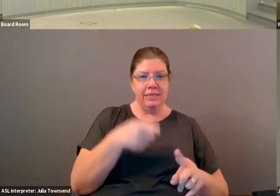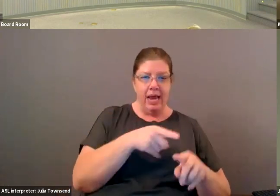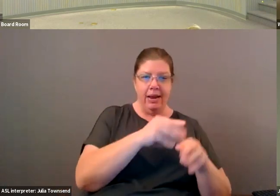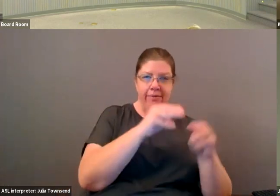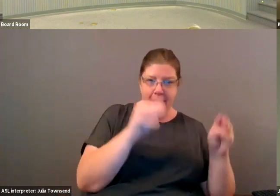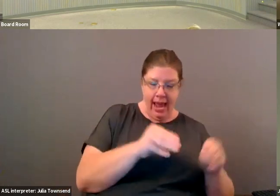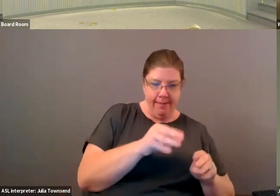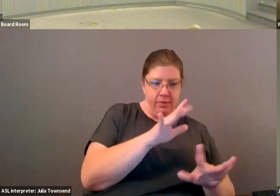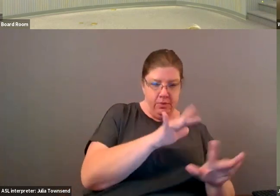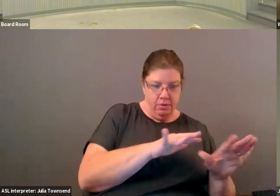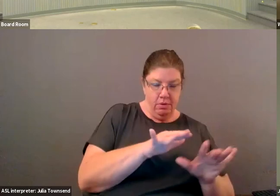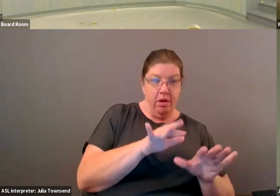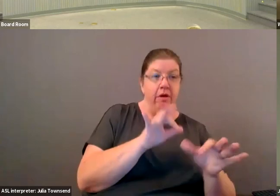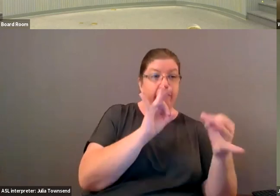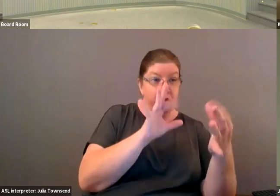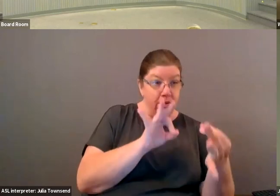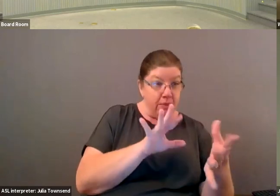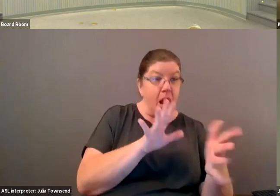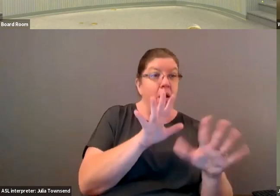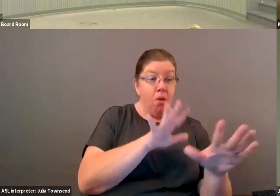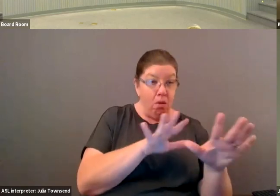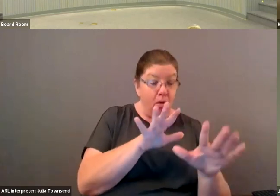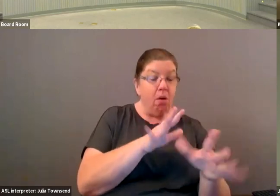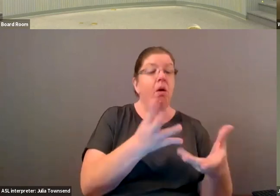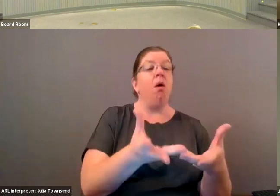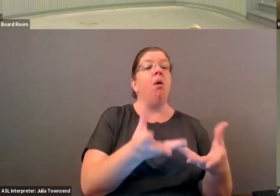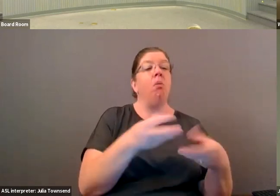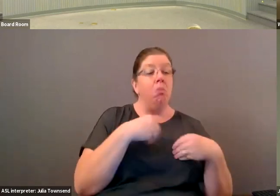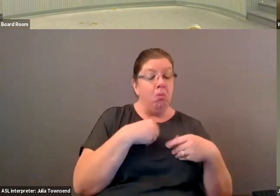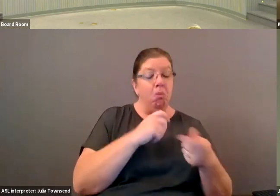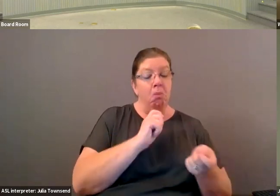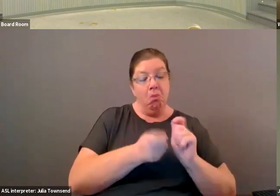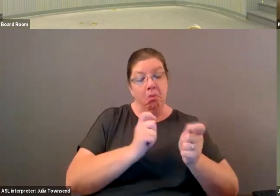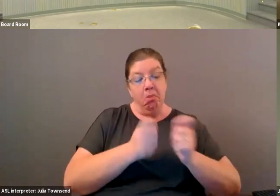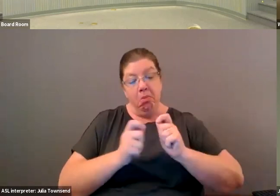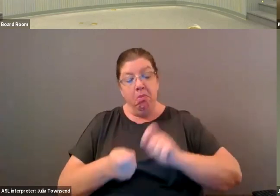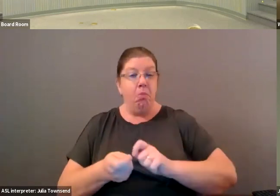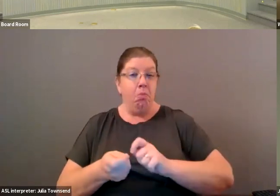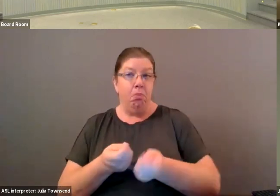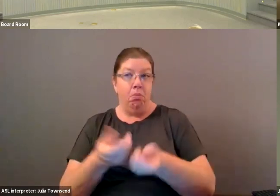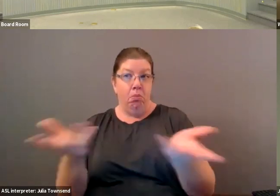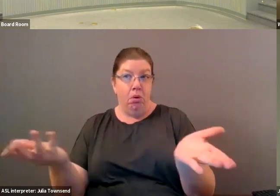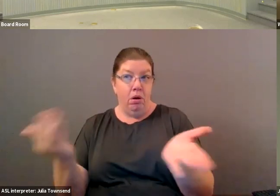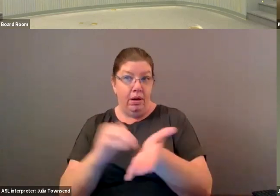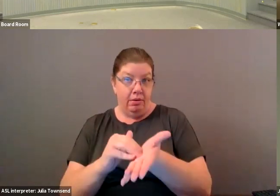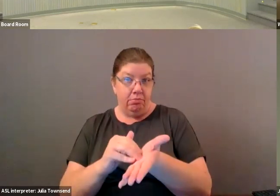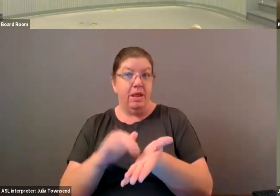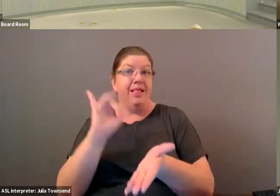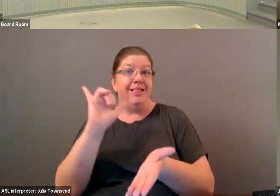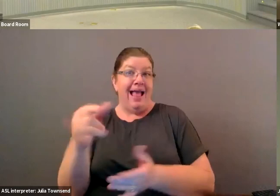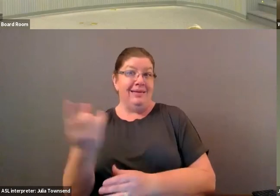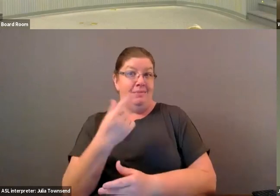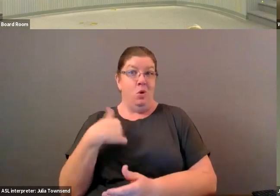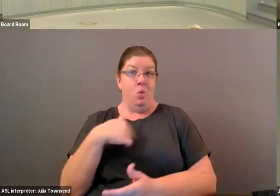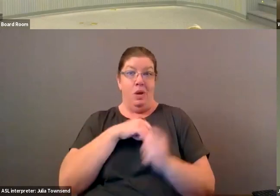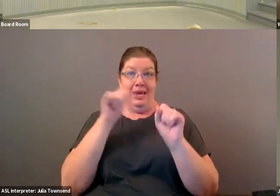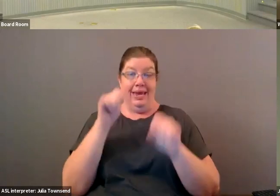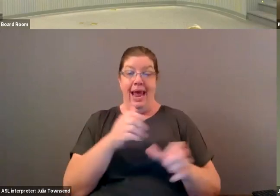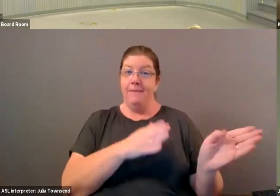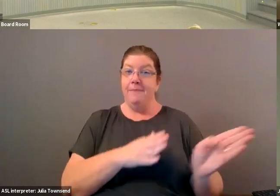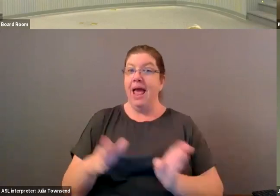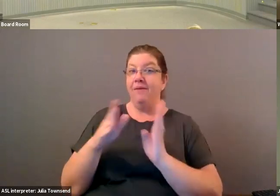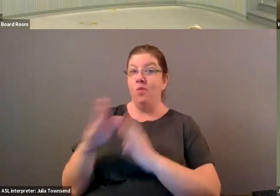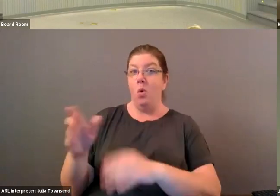in some feedback and input, and then coming back and revising those. So that's certainly something that we can plan for in